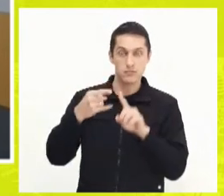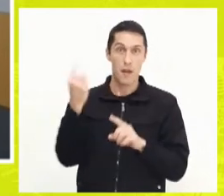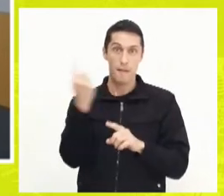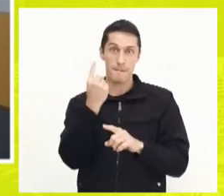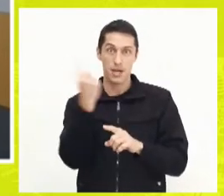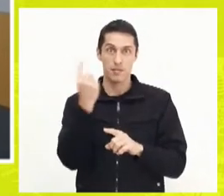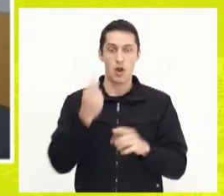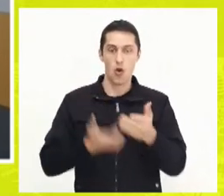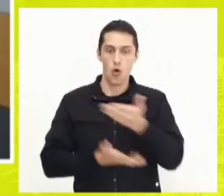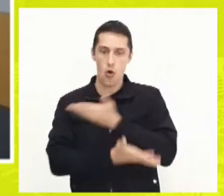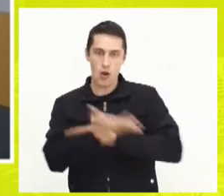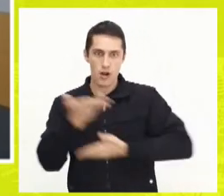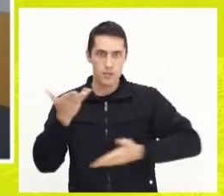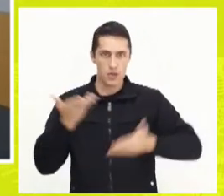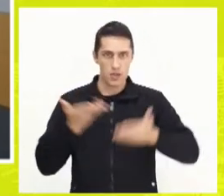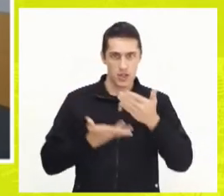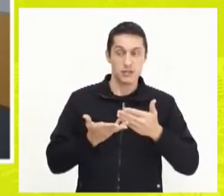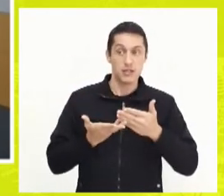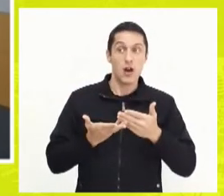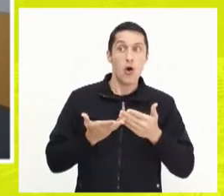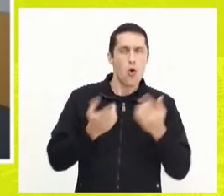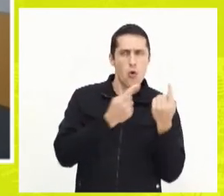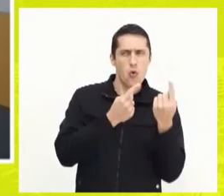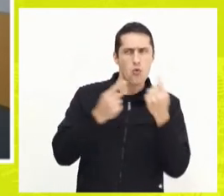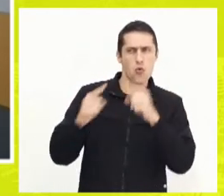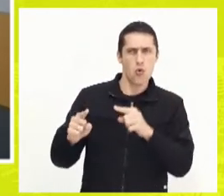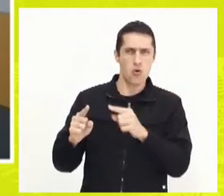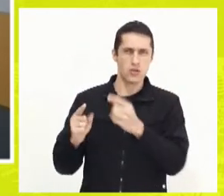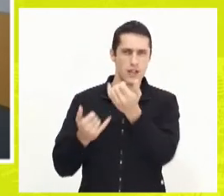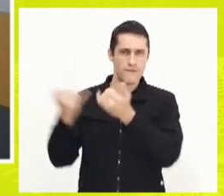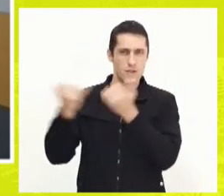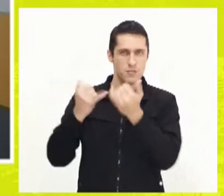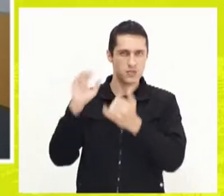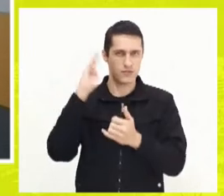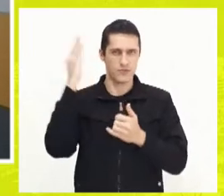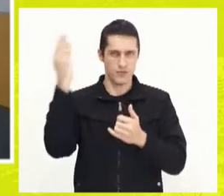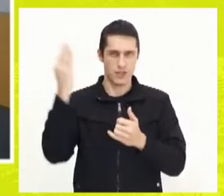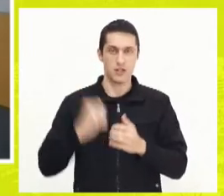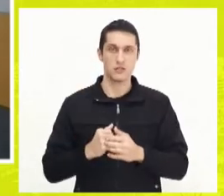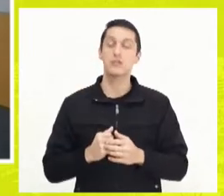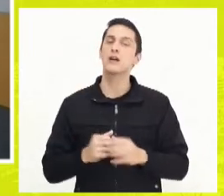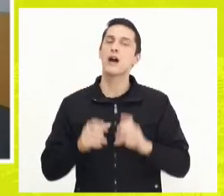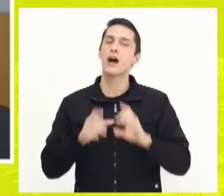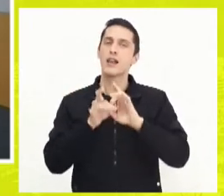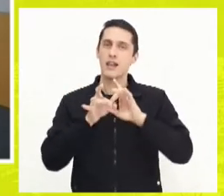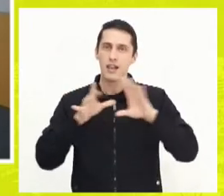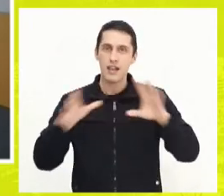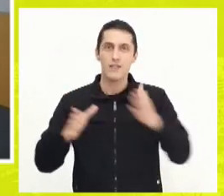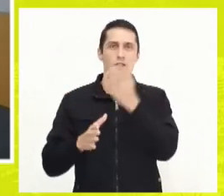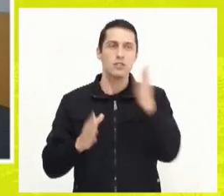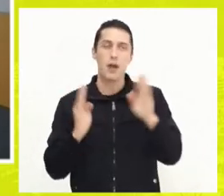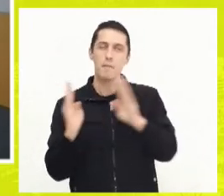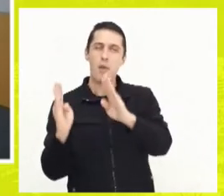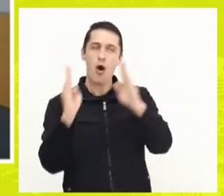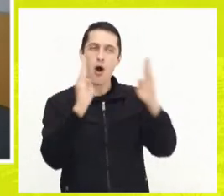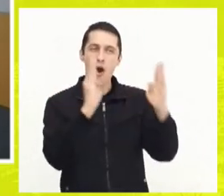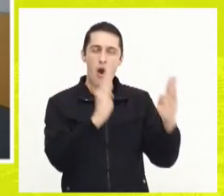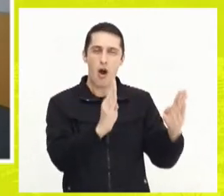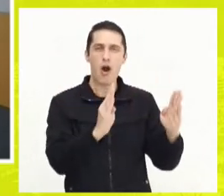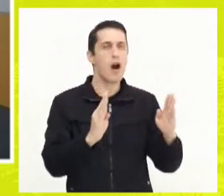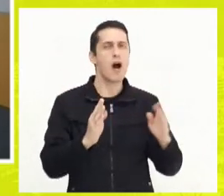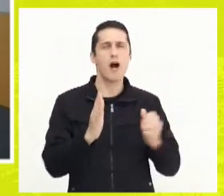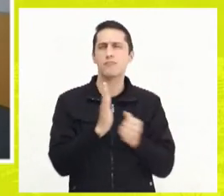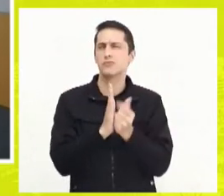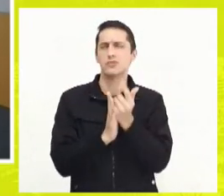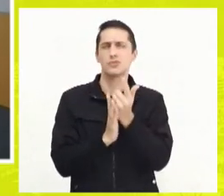the first panel on misinformation on the elections is going to be available for you to watch whenever you want how many times you want as